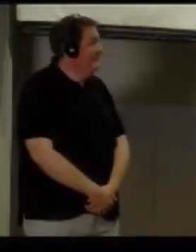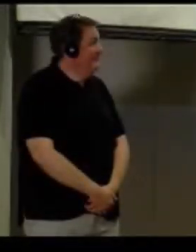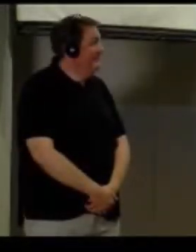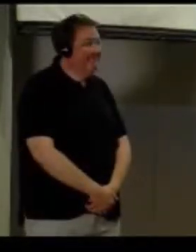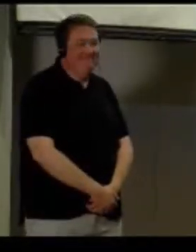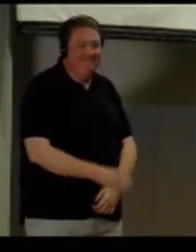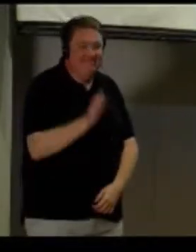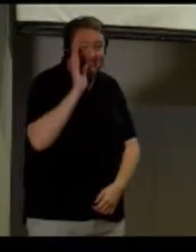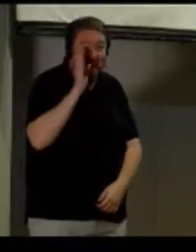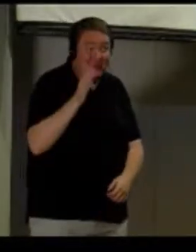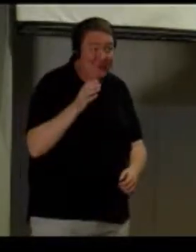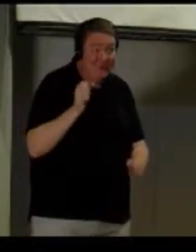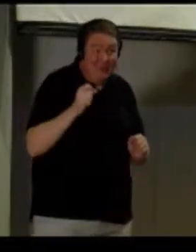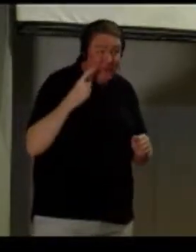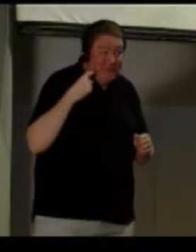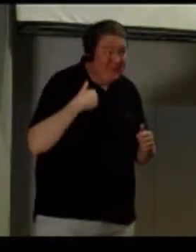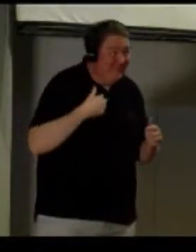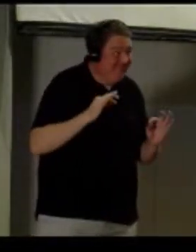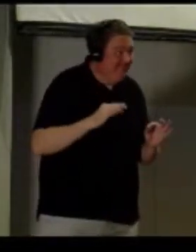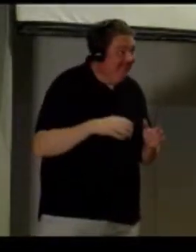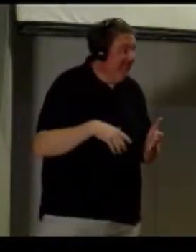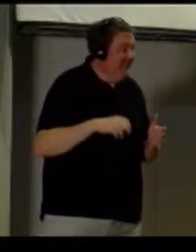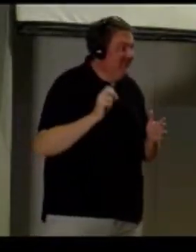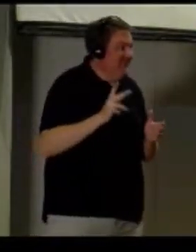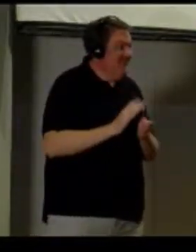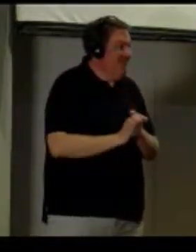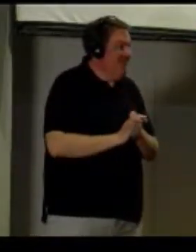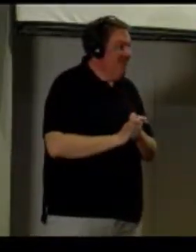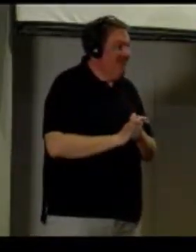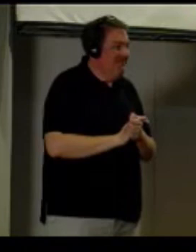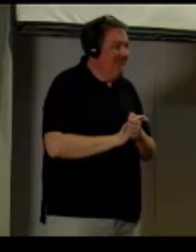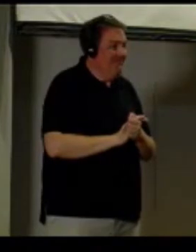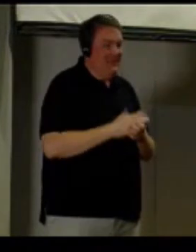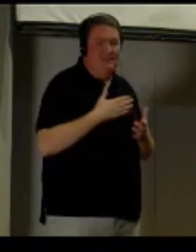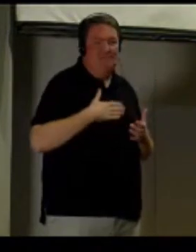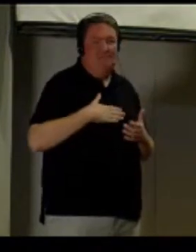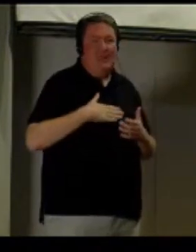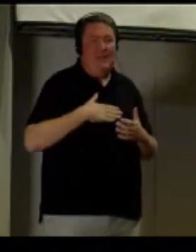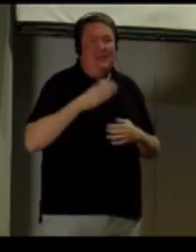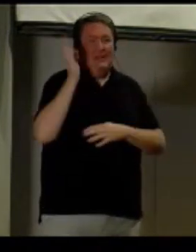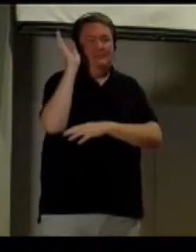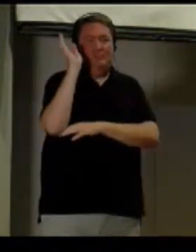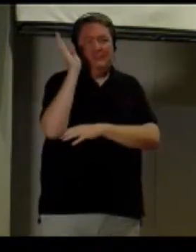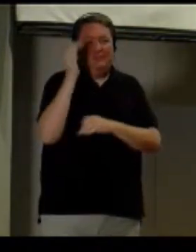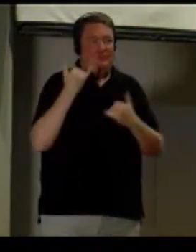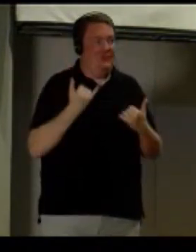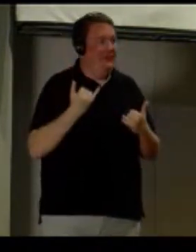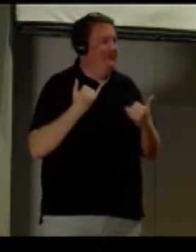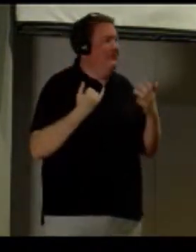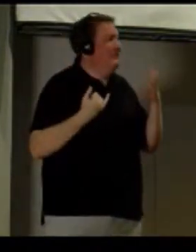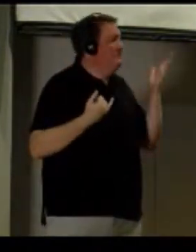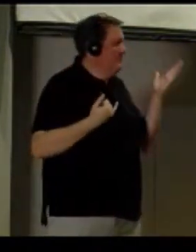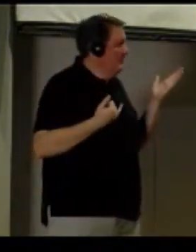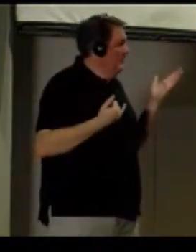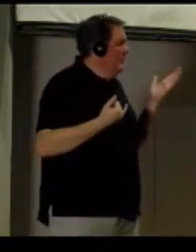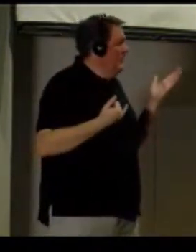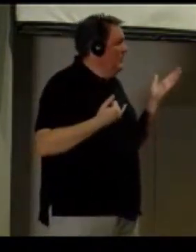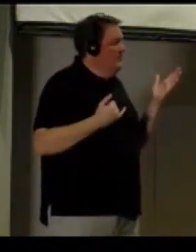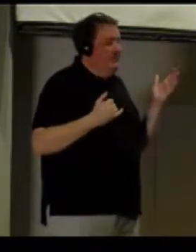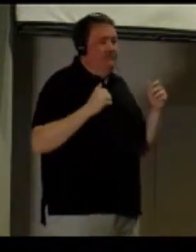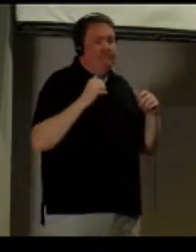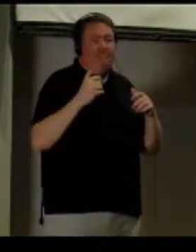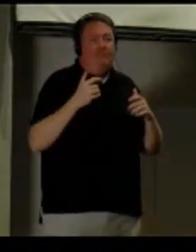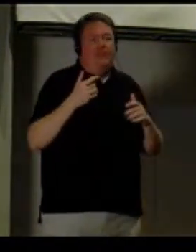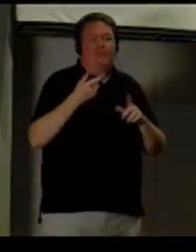Hello, can you hear me? Okay. My presentation is rooted in the 19th century,